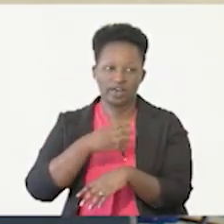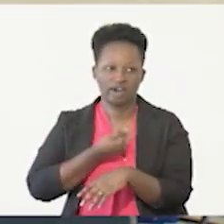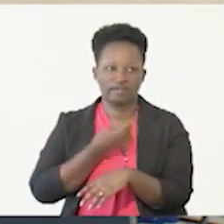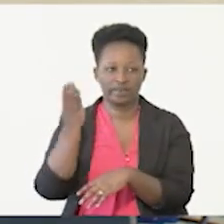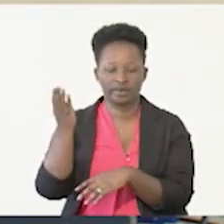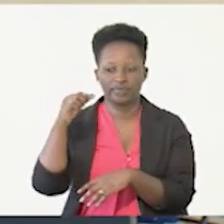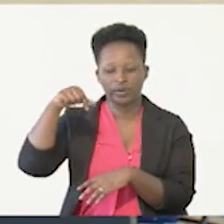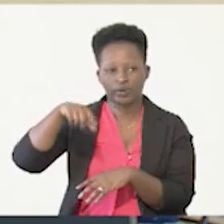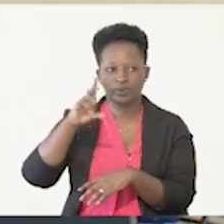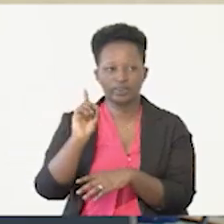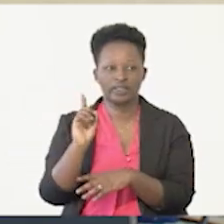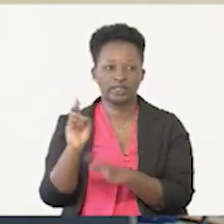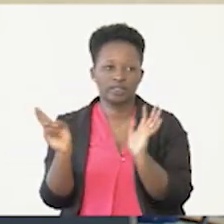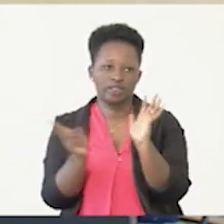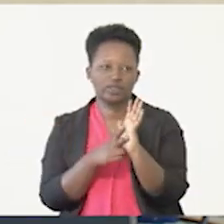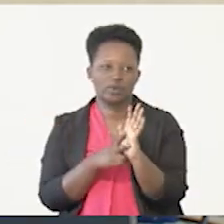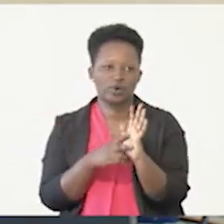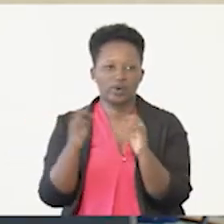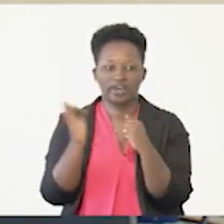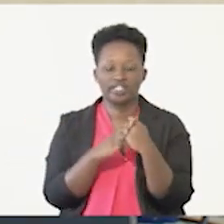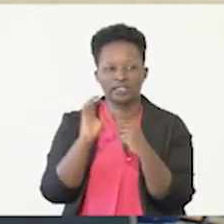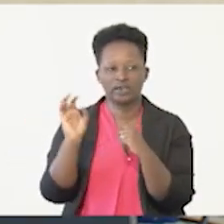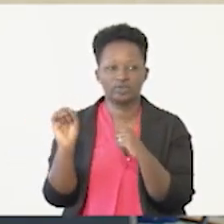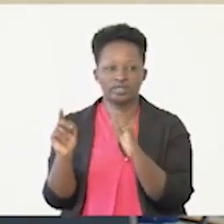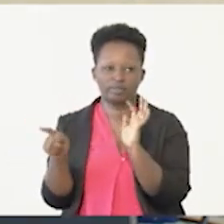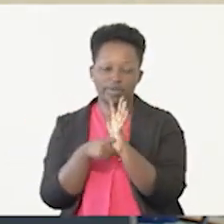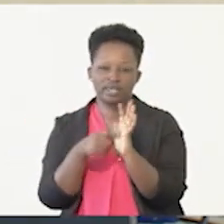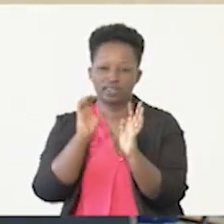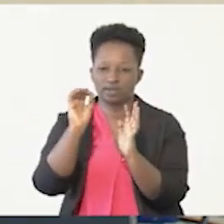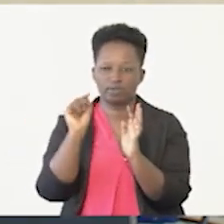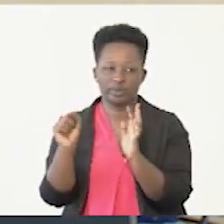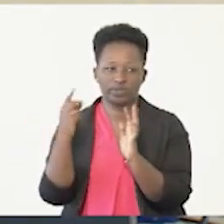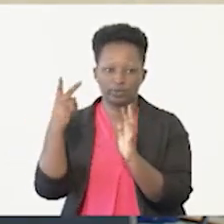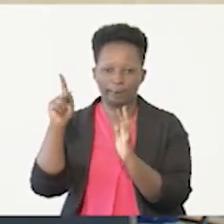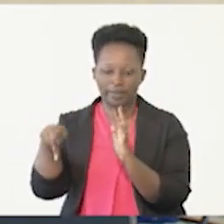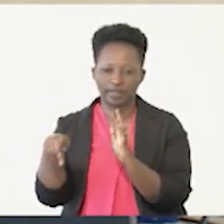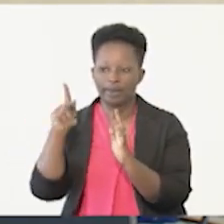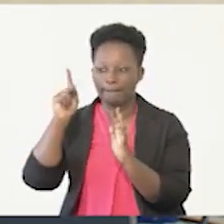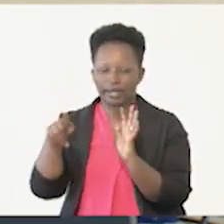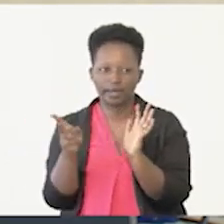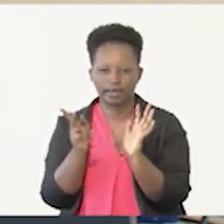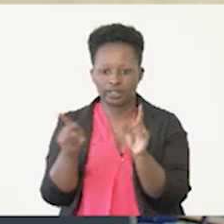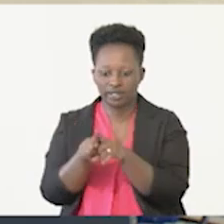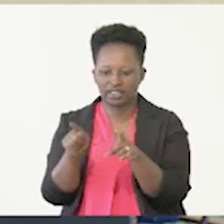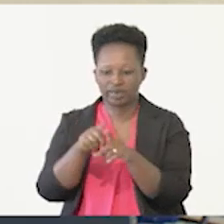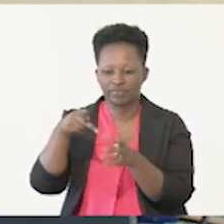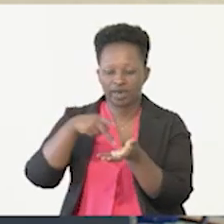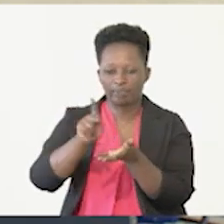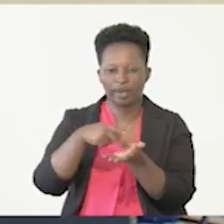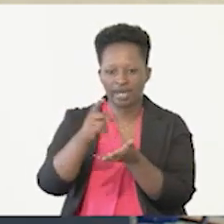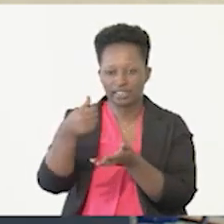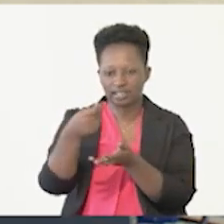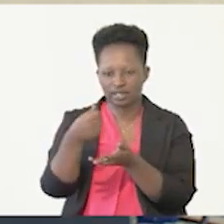the quantity demanded equaling to 800 minus 0.2 P, where P is price of the commodity,